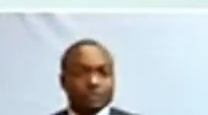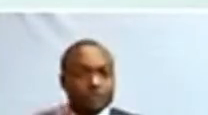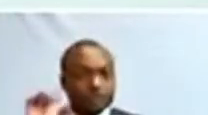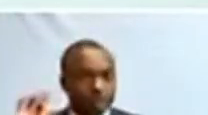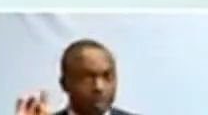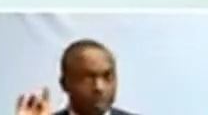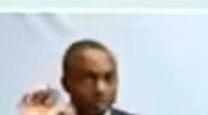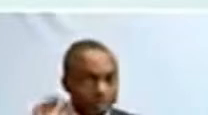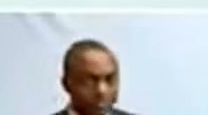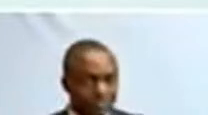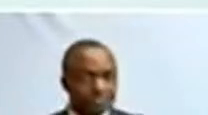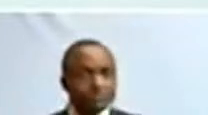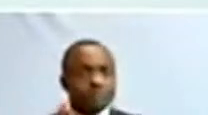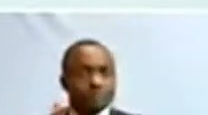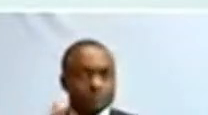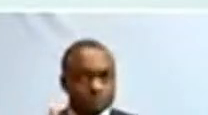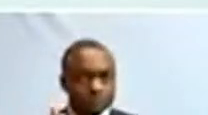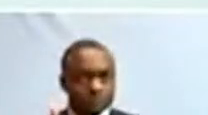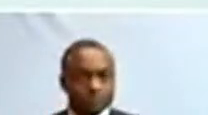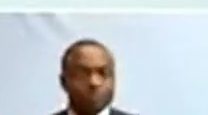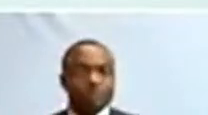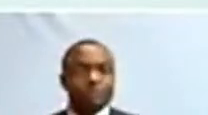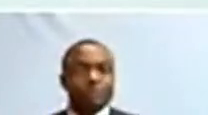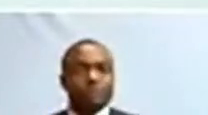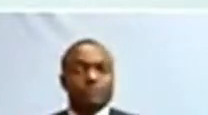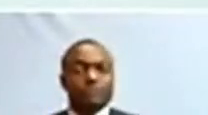8,000 kwacha.